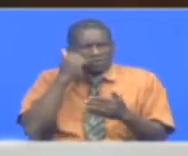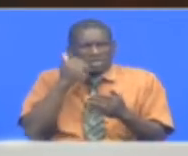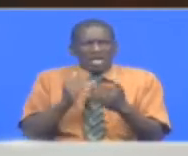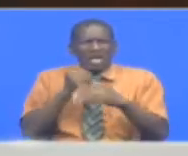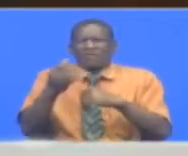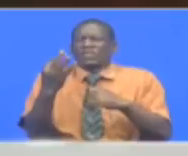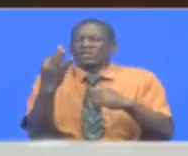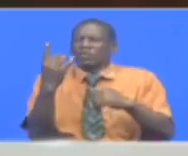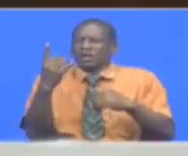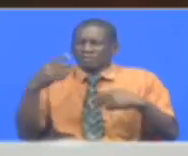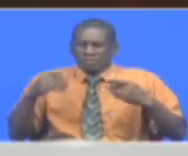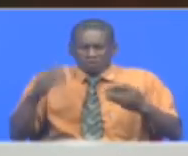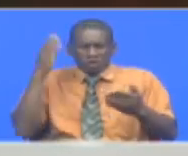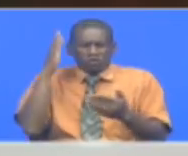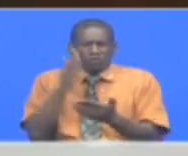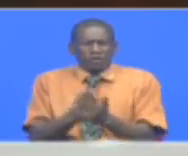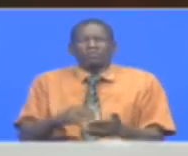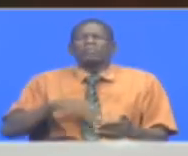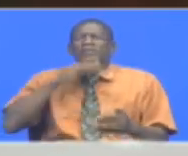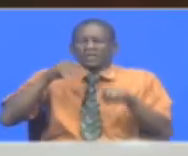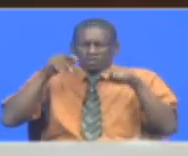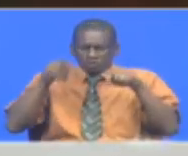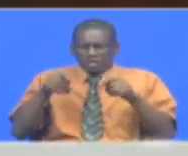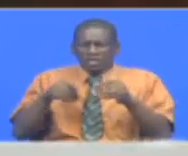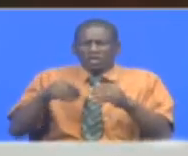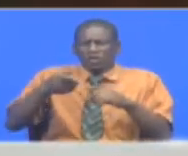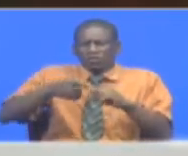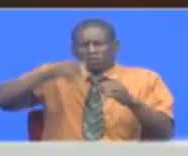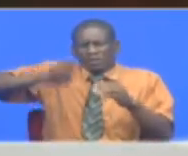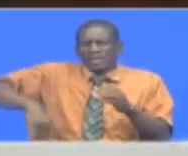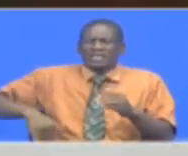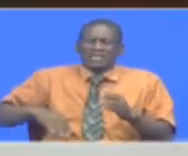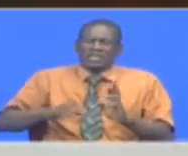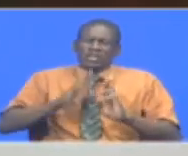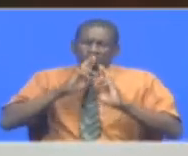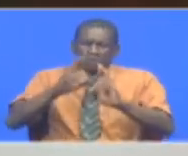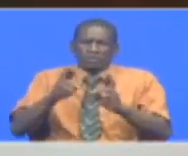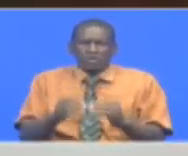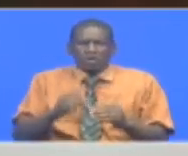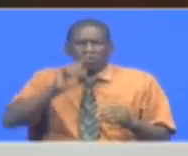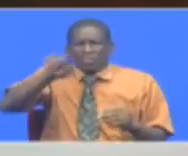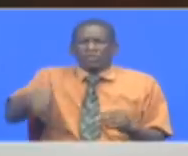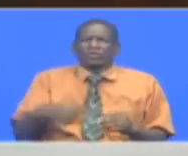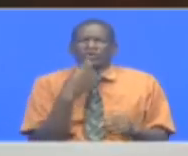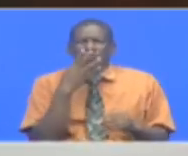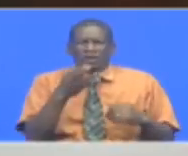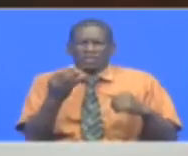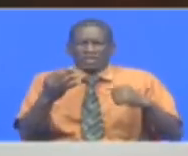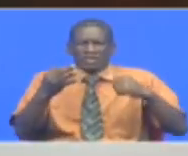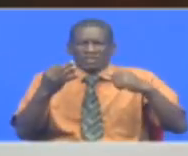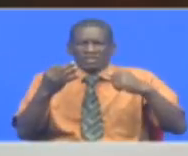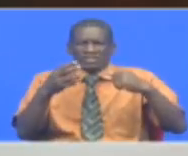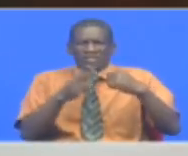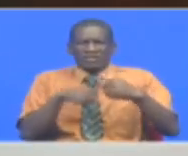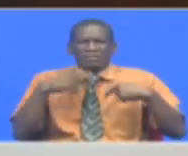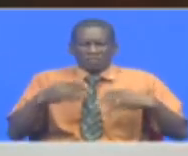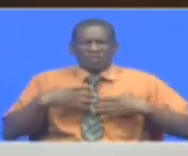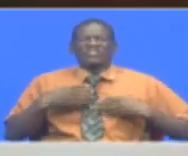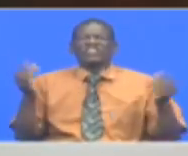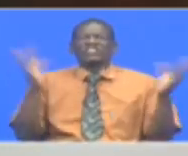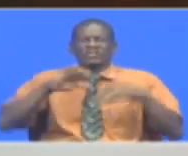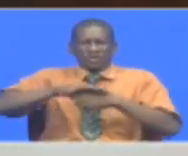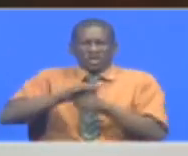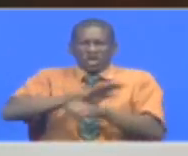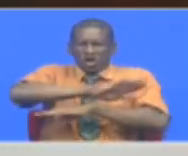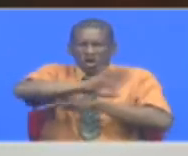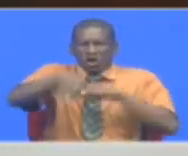from facility records audits in July and August. 1,437 more patients have recovered, and now the total